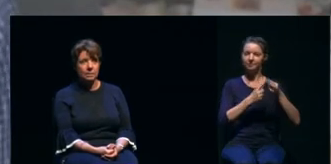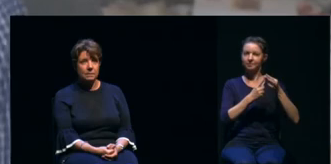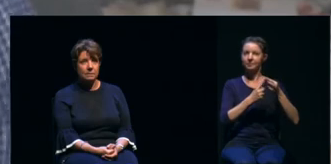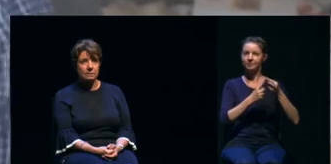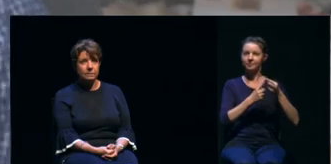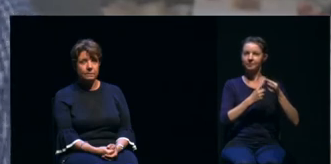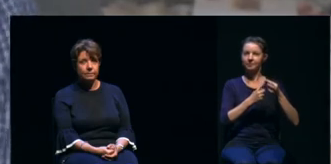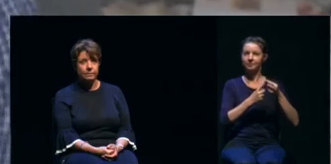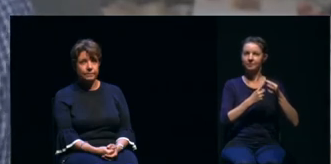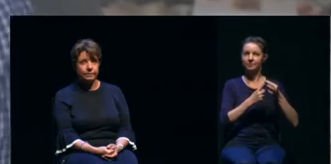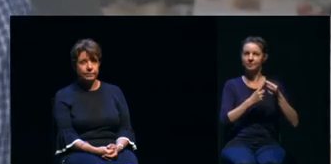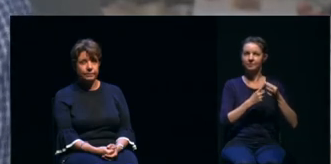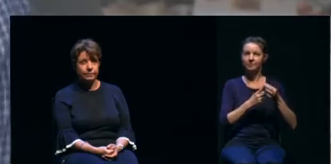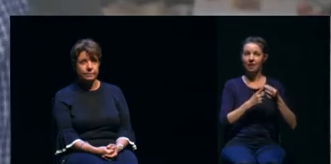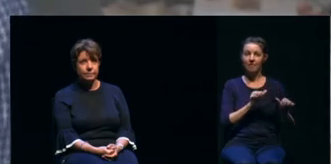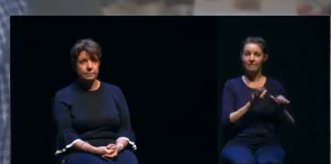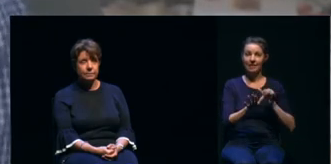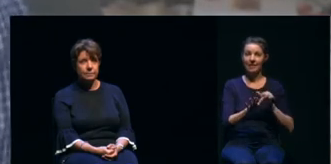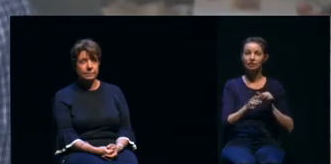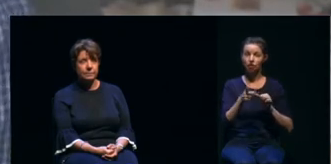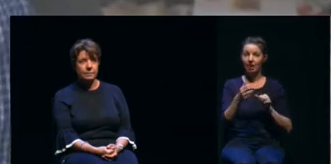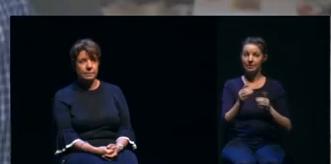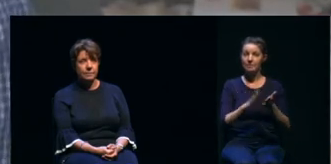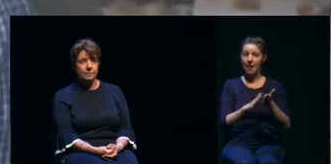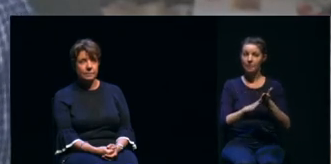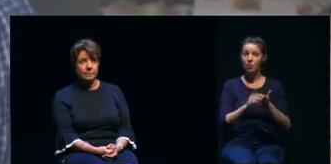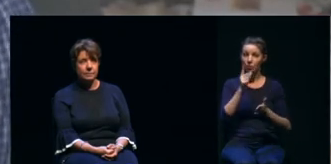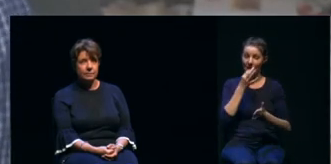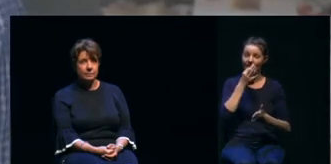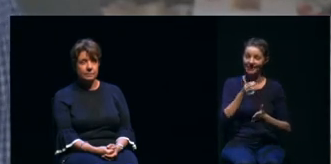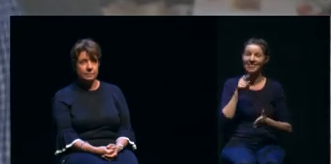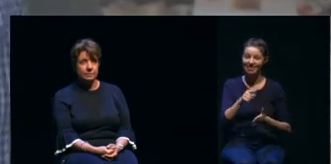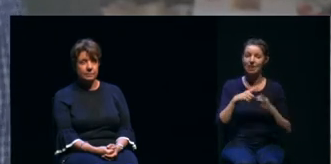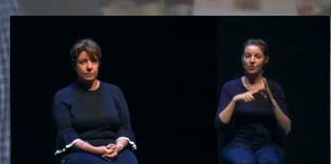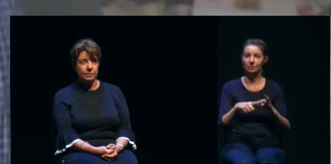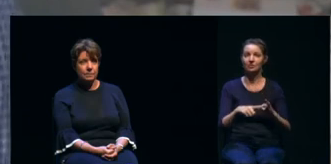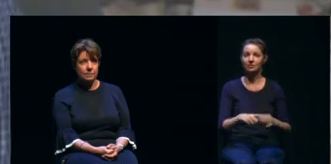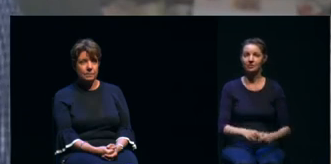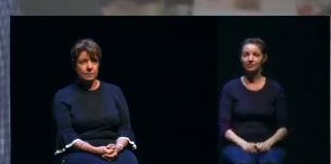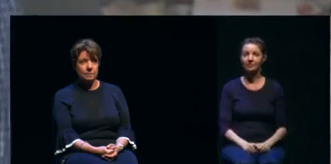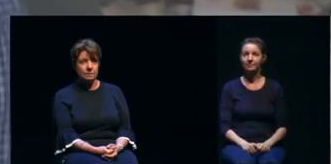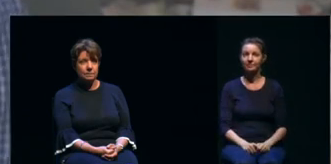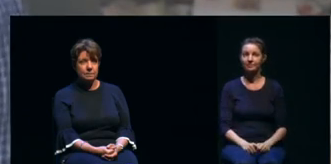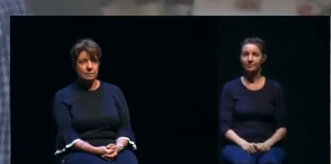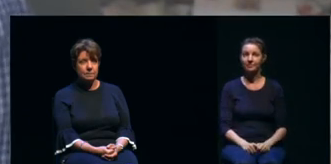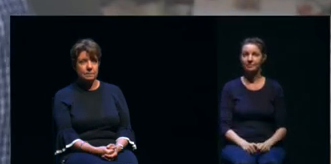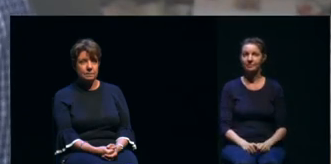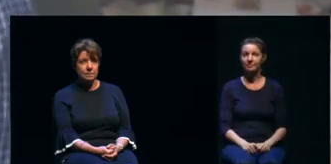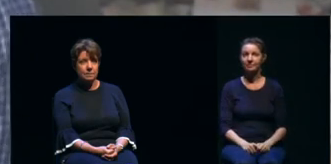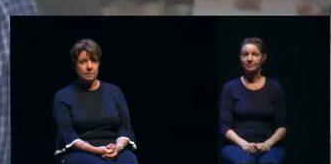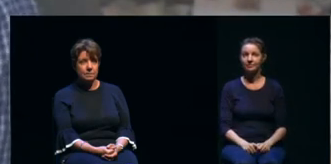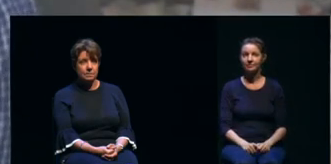the biggest asset she has is she's got a mum who's asking that question, and you just need to, and it sounds like you are, but there's